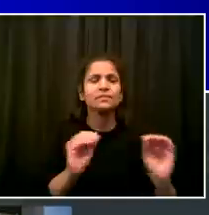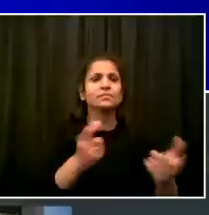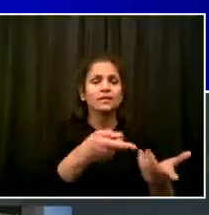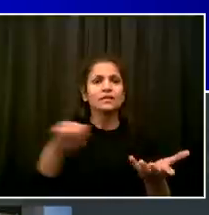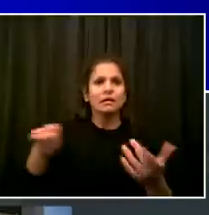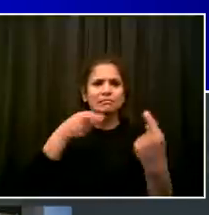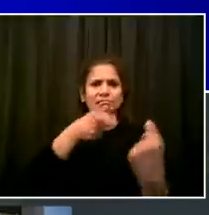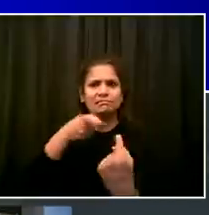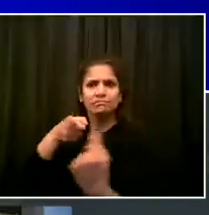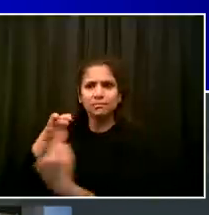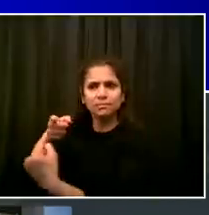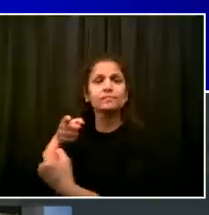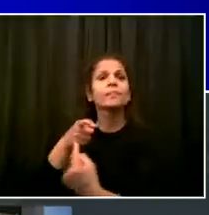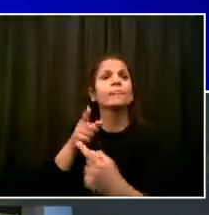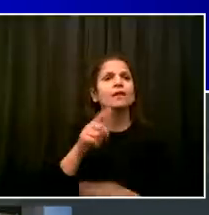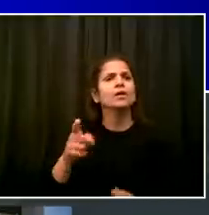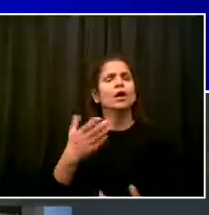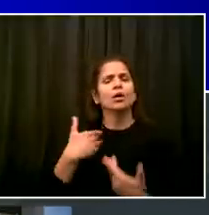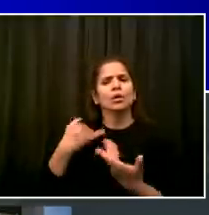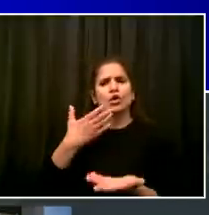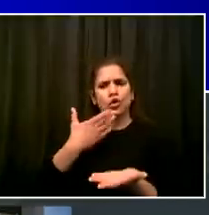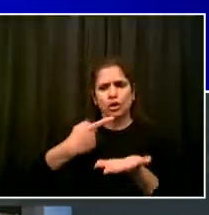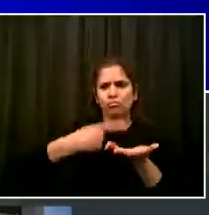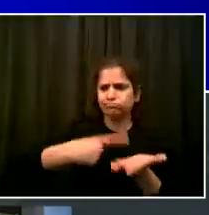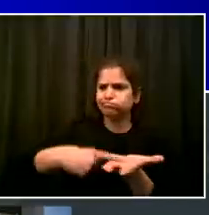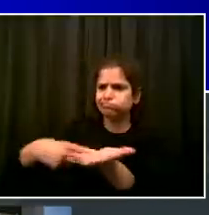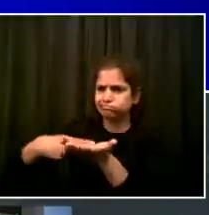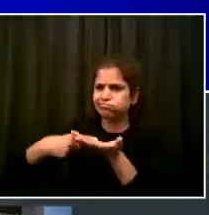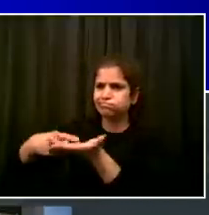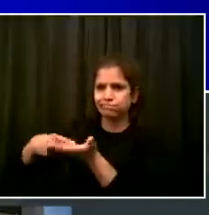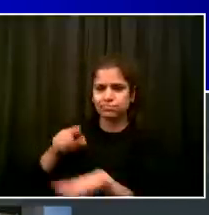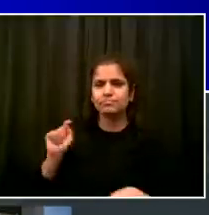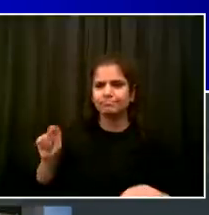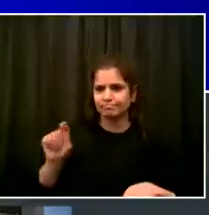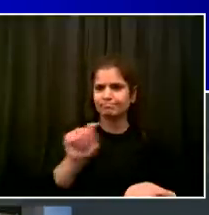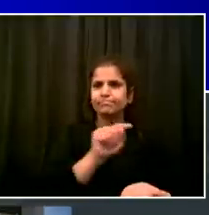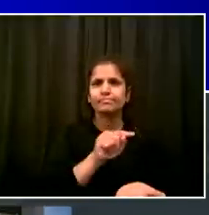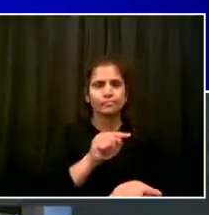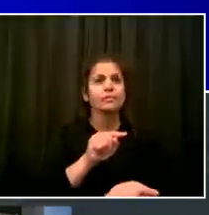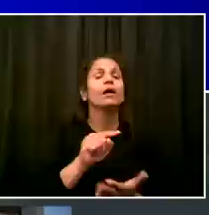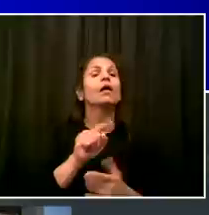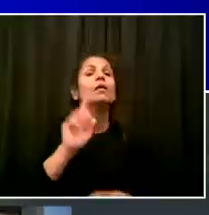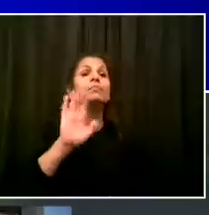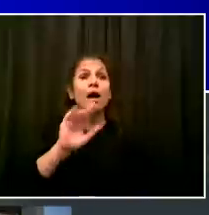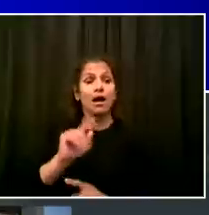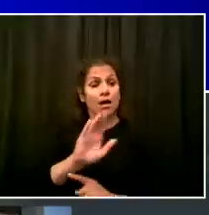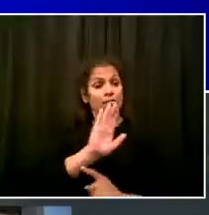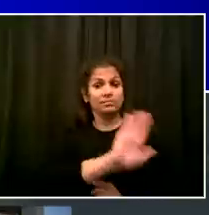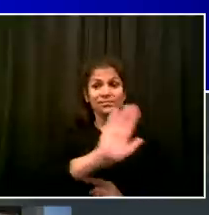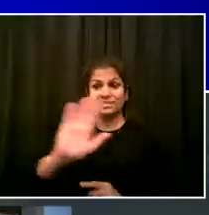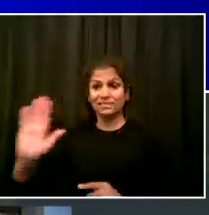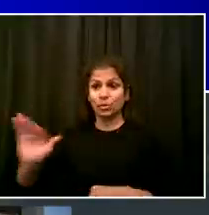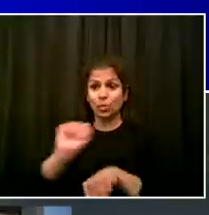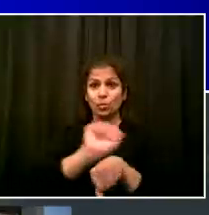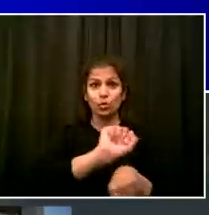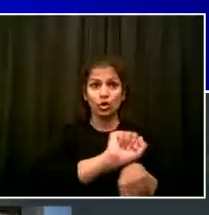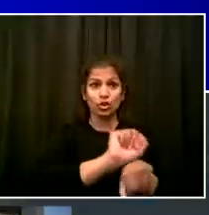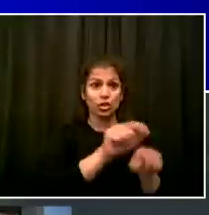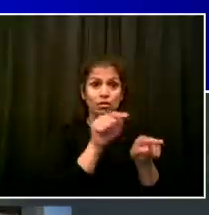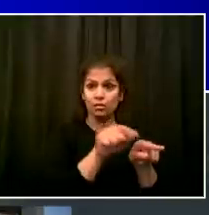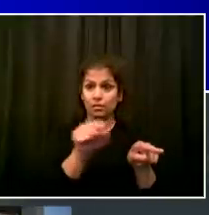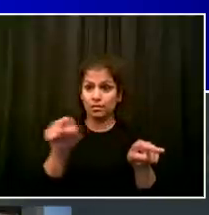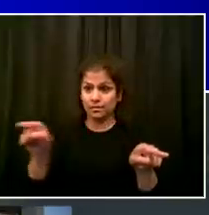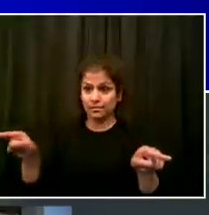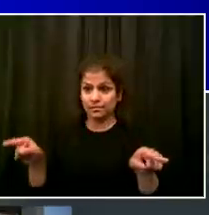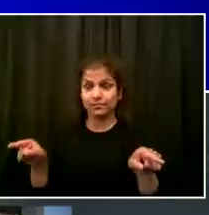I've gotten to see this work up close over years and years. What you see there is an example